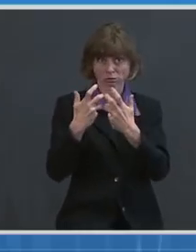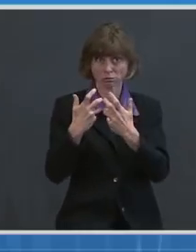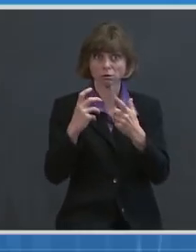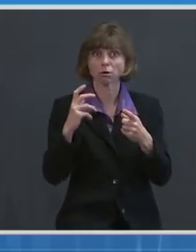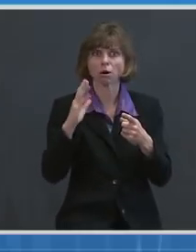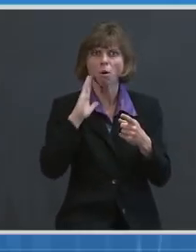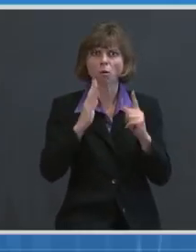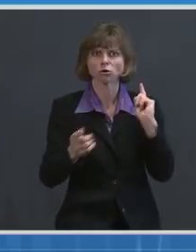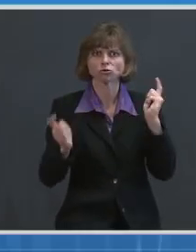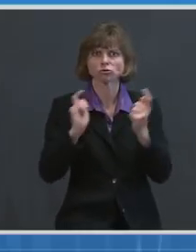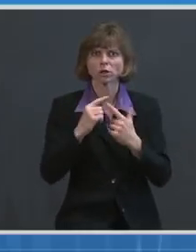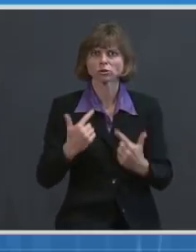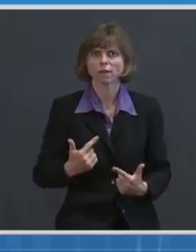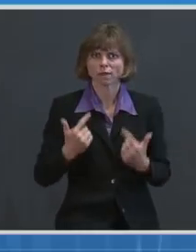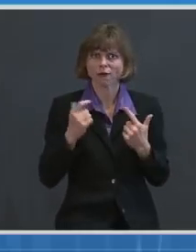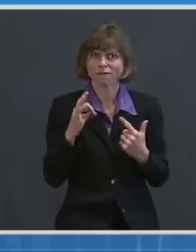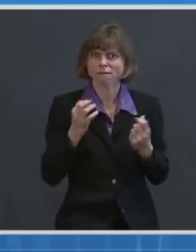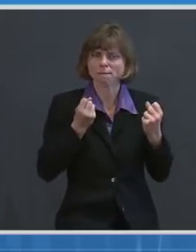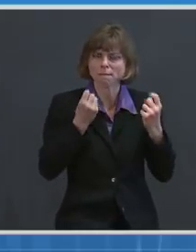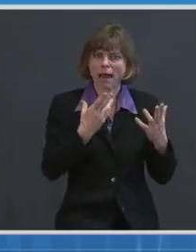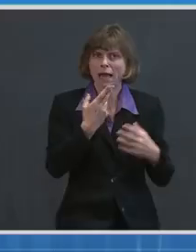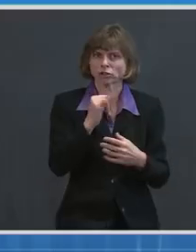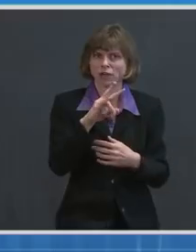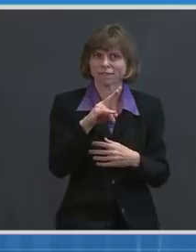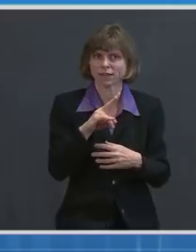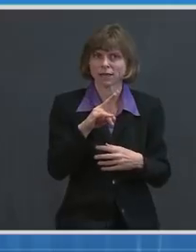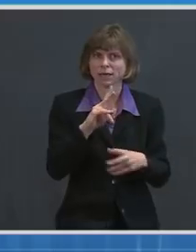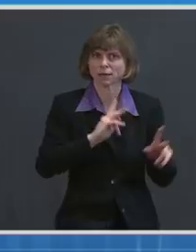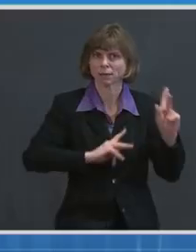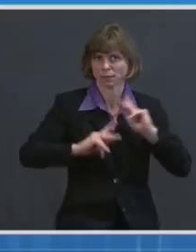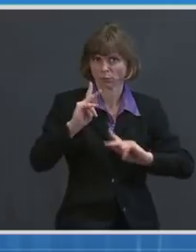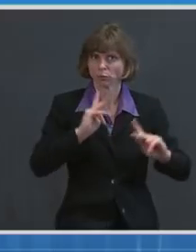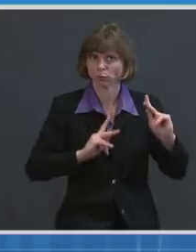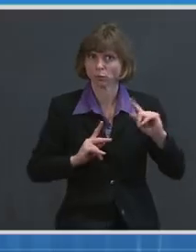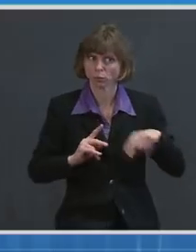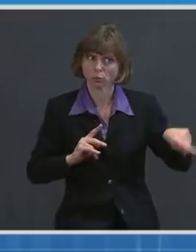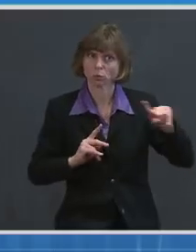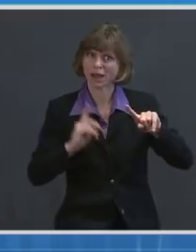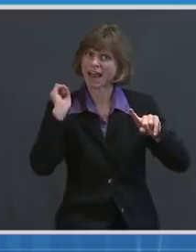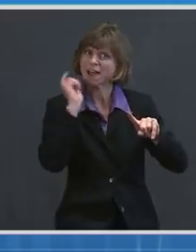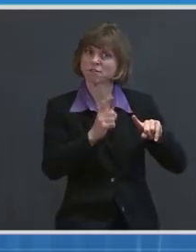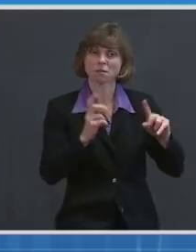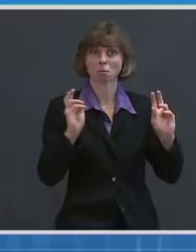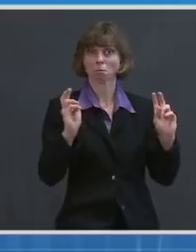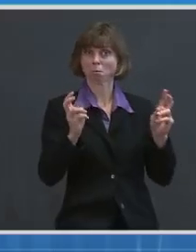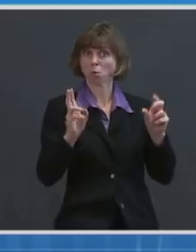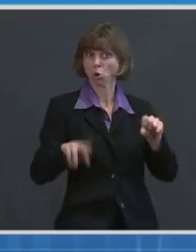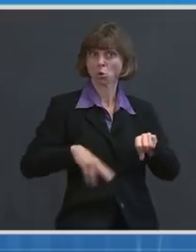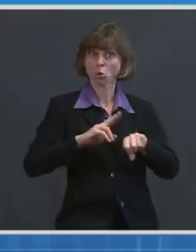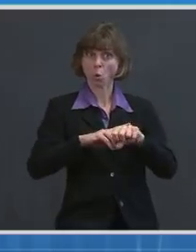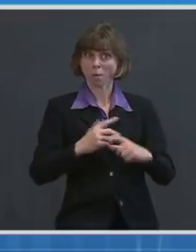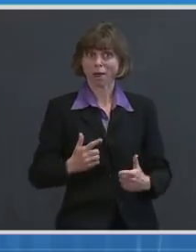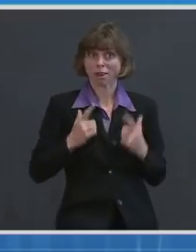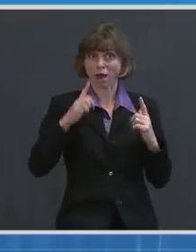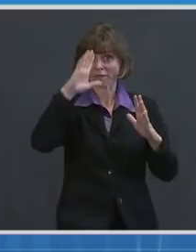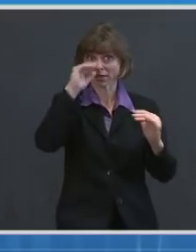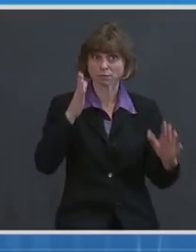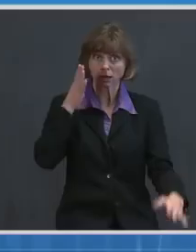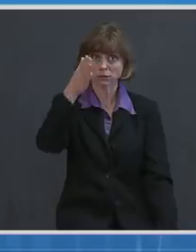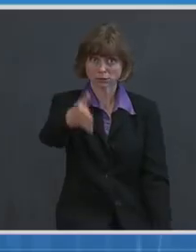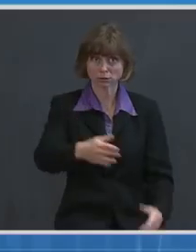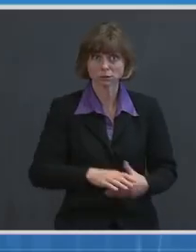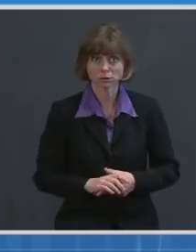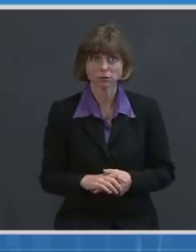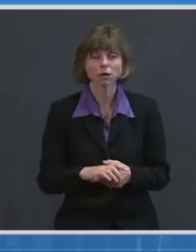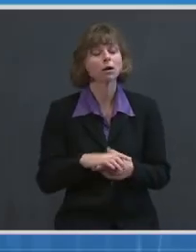the life of HIV-infected individuals, giving them almost a normal lifespan, although the drug needs